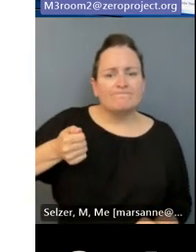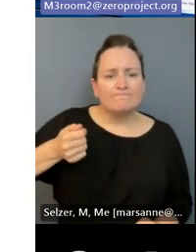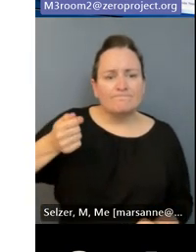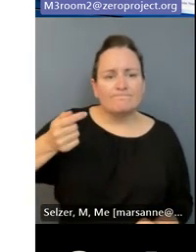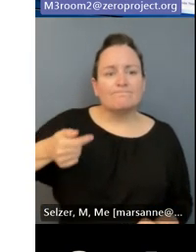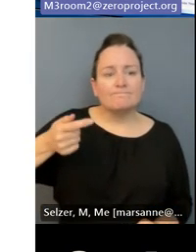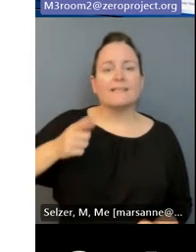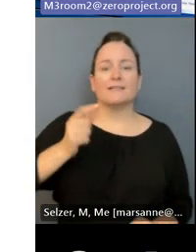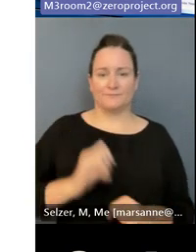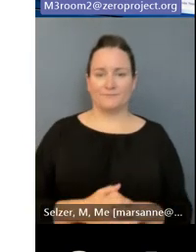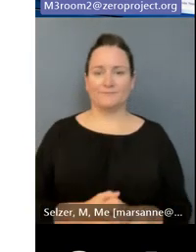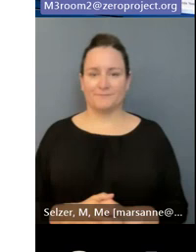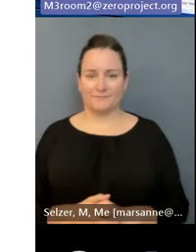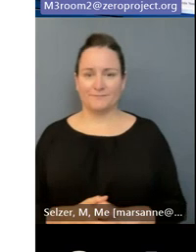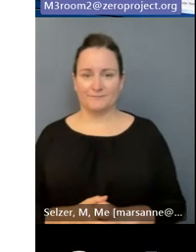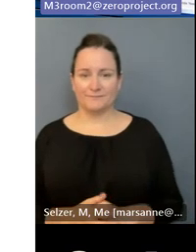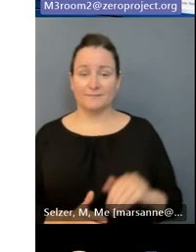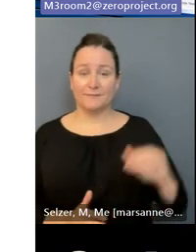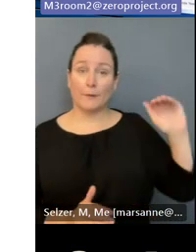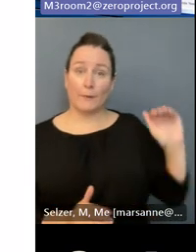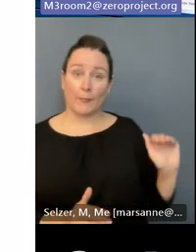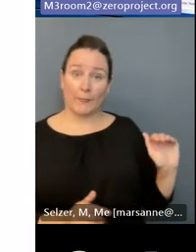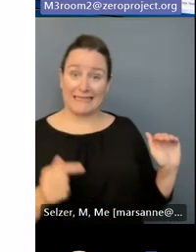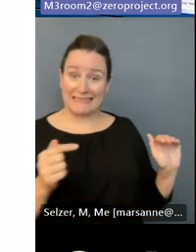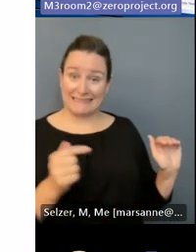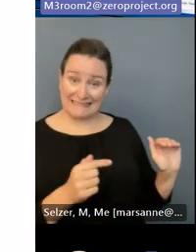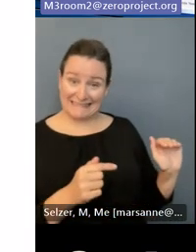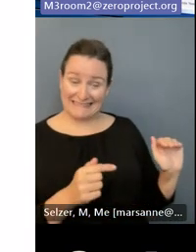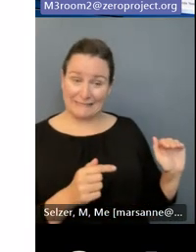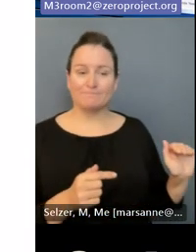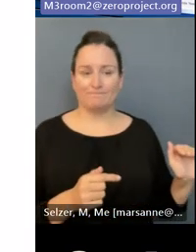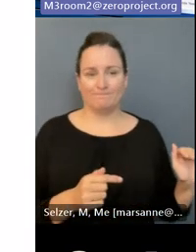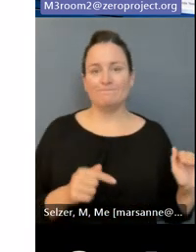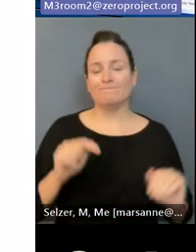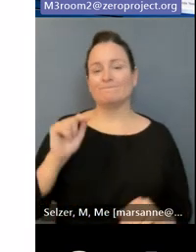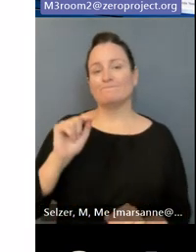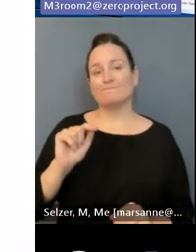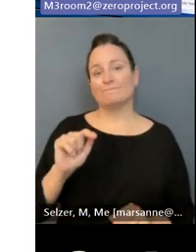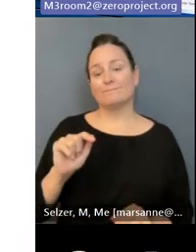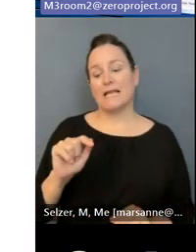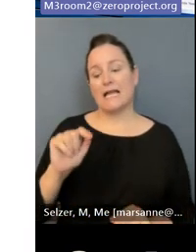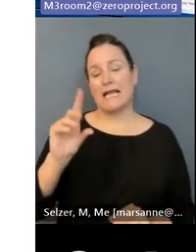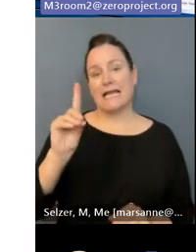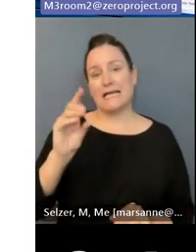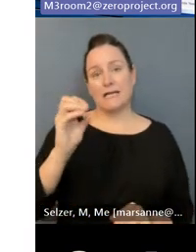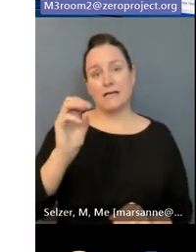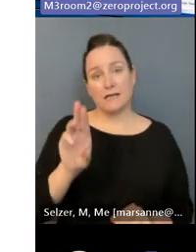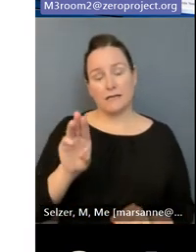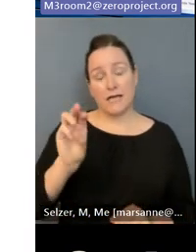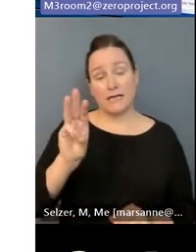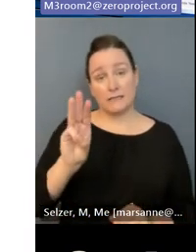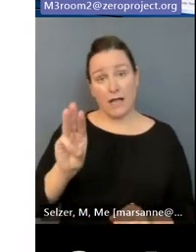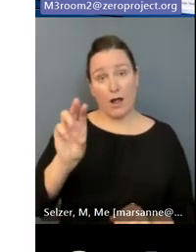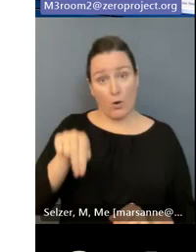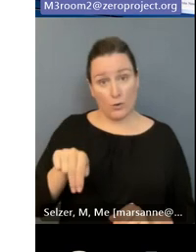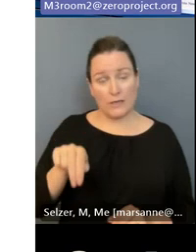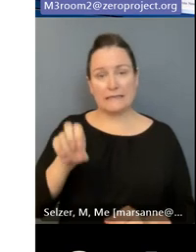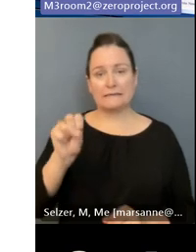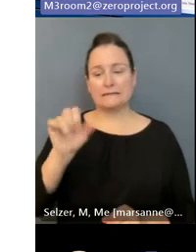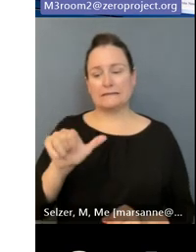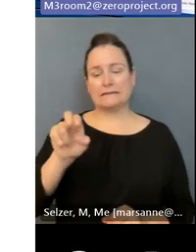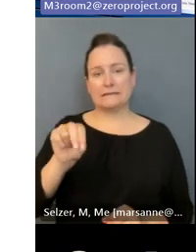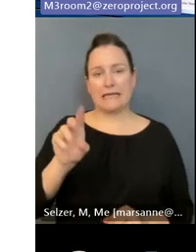Yes. Thank you. It is a nonprofit organization that was launched in March 2014 by a group of